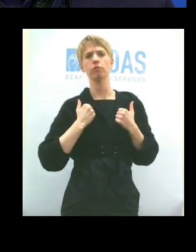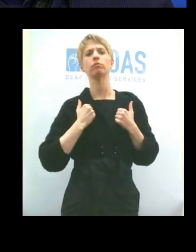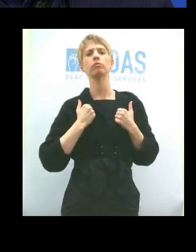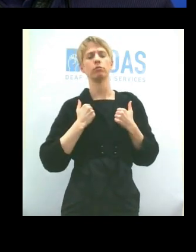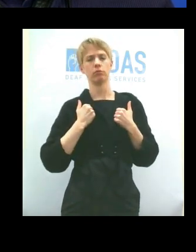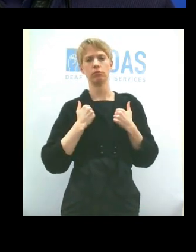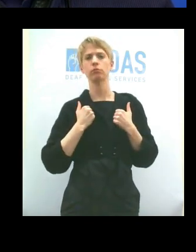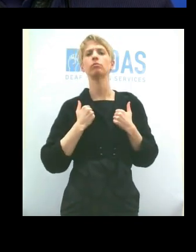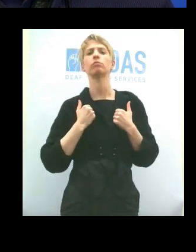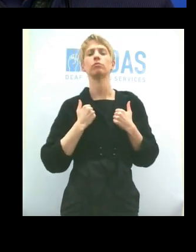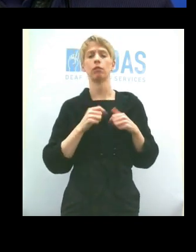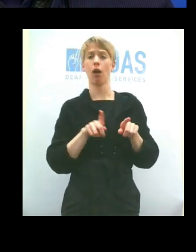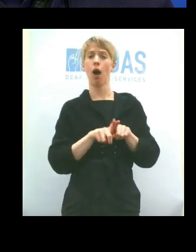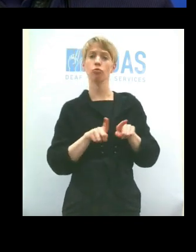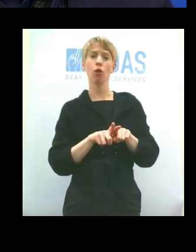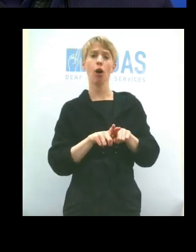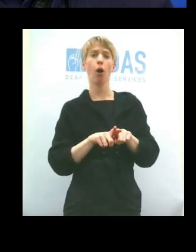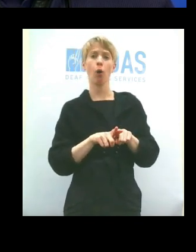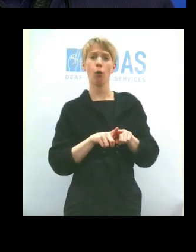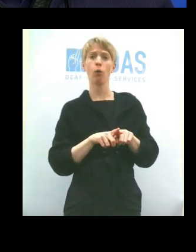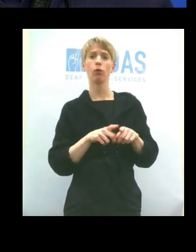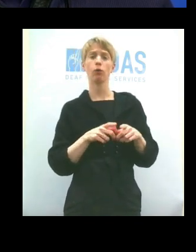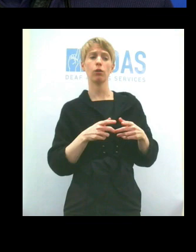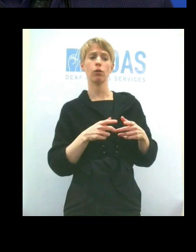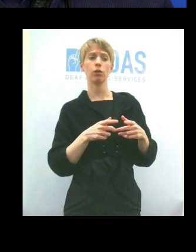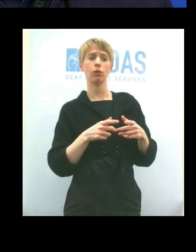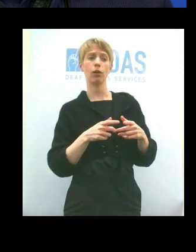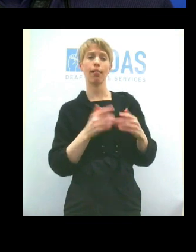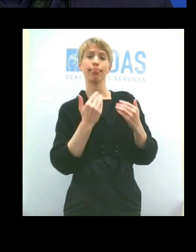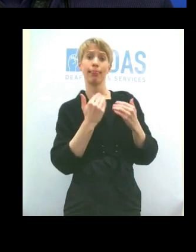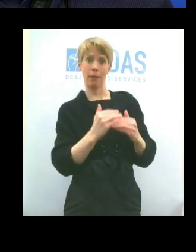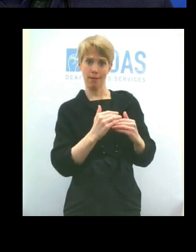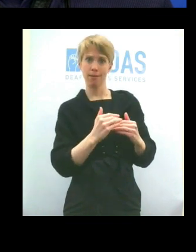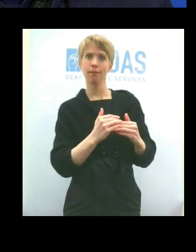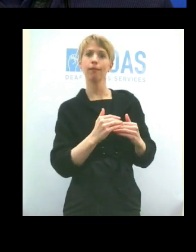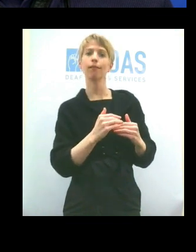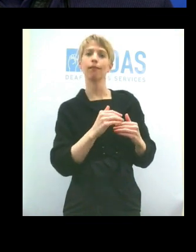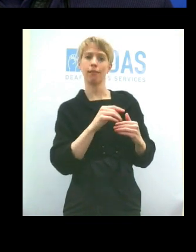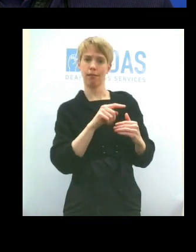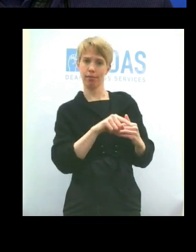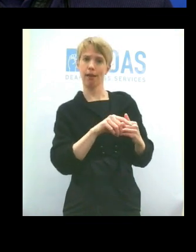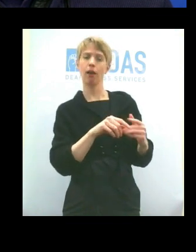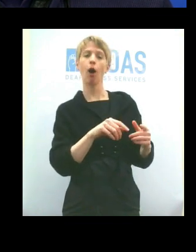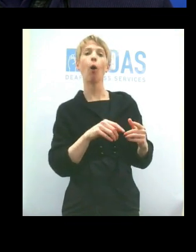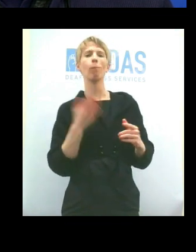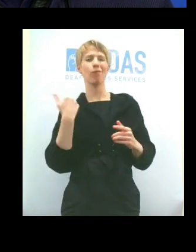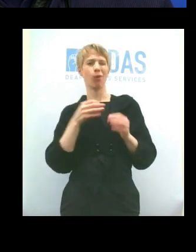by an individual due to intubation that certainly has a negative impact on an individual.